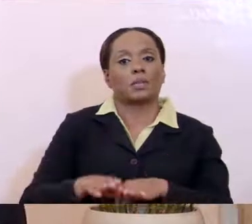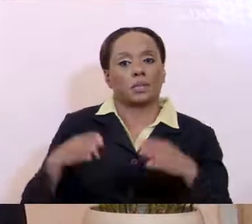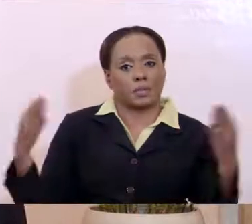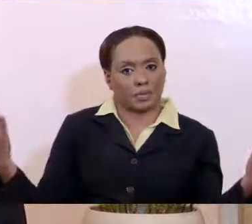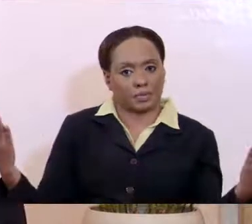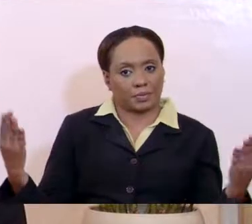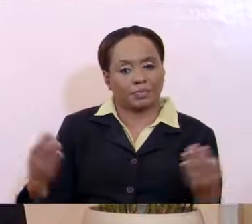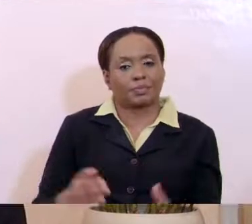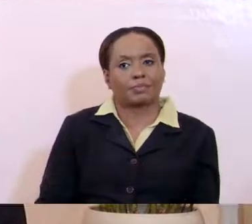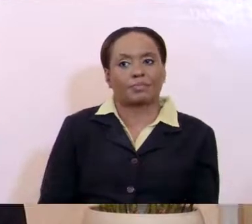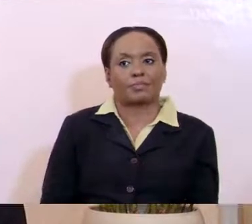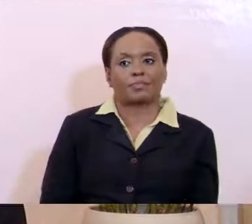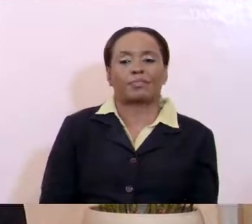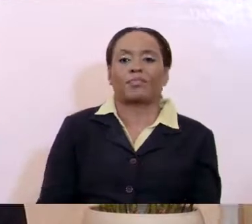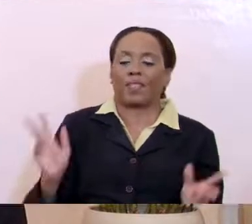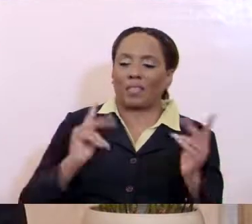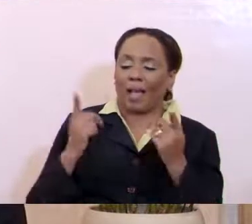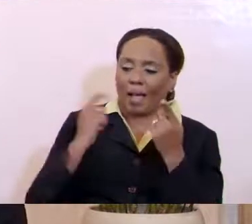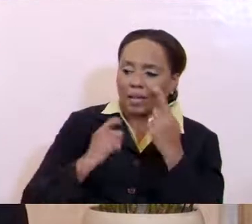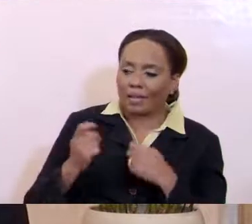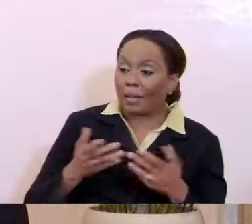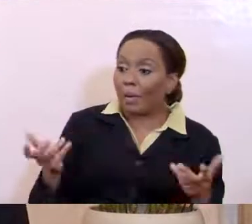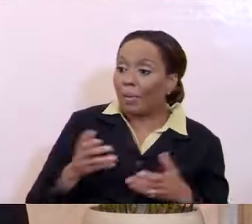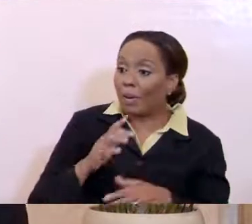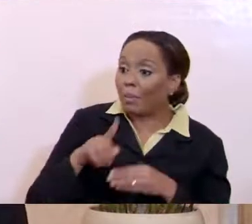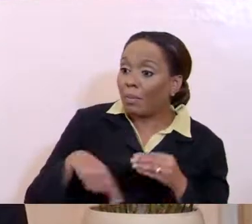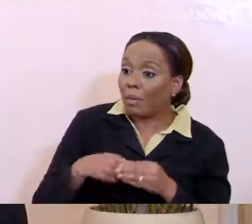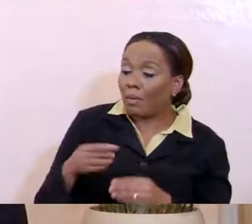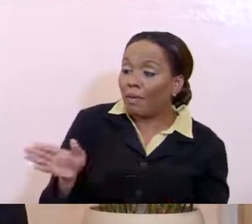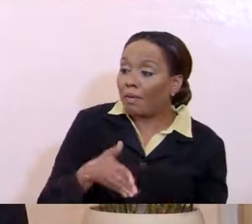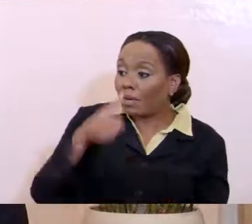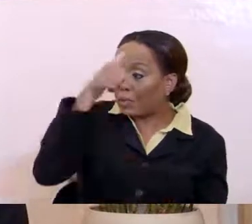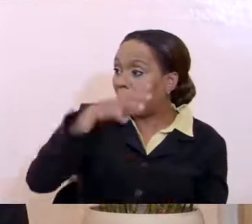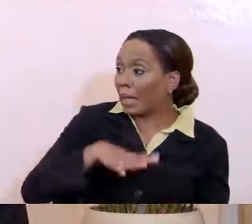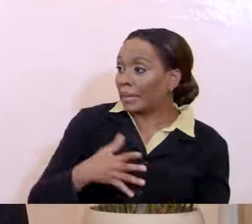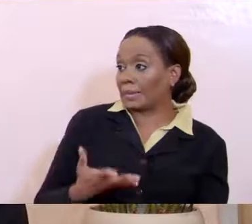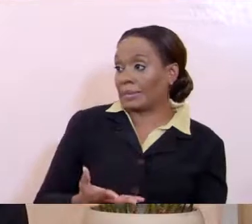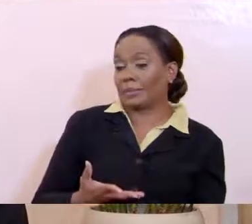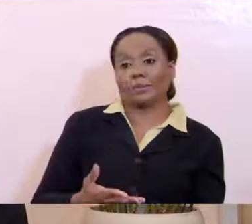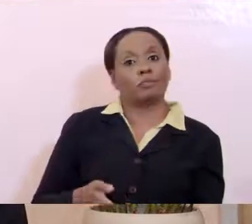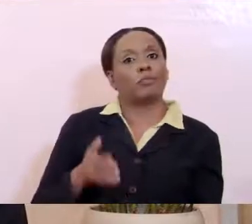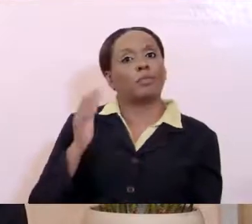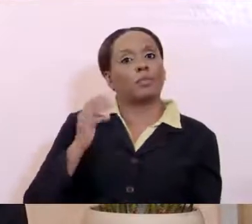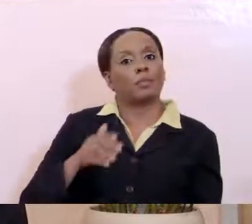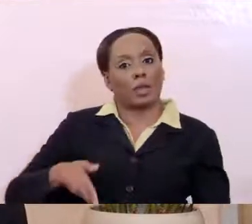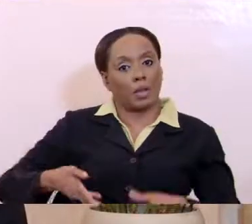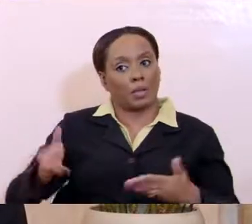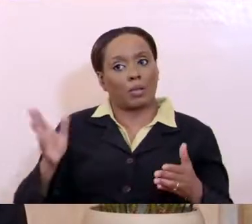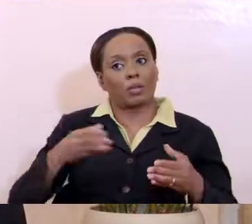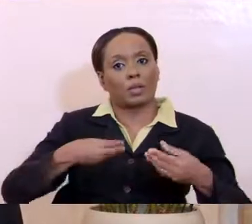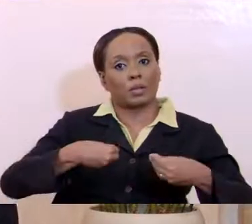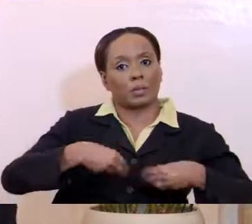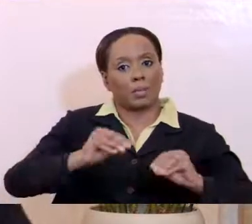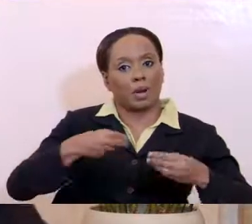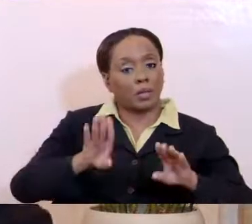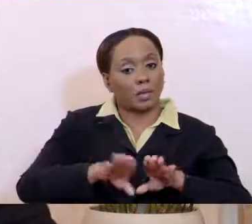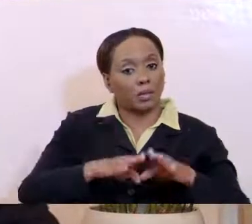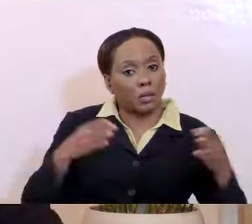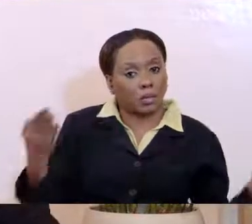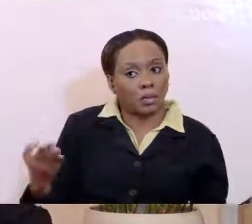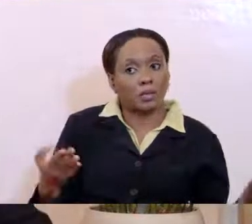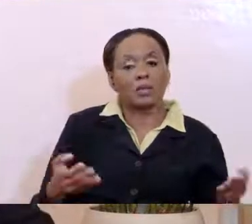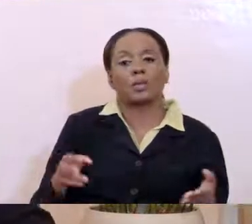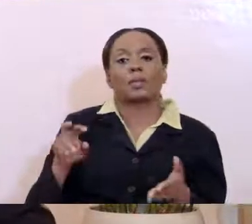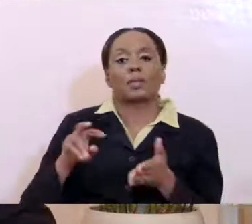course, everybody has been asking, what about fishermen? As I said, we have allowed fish markets to reopen, so